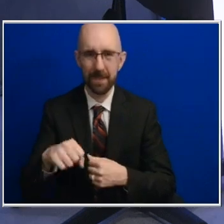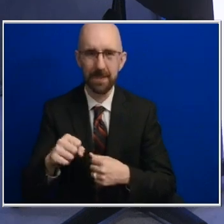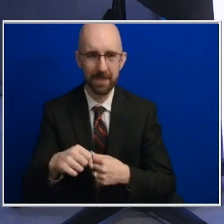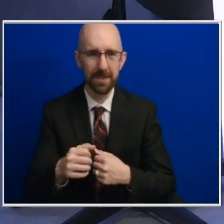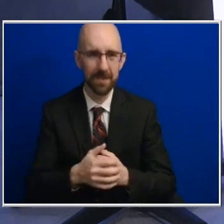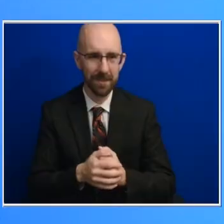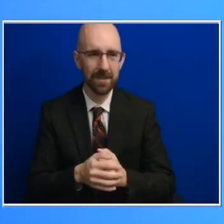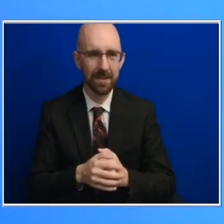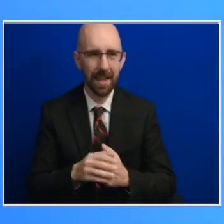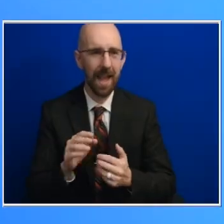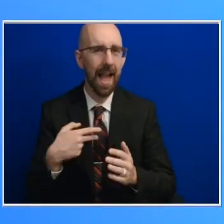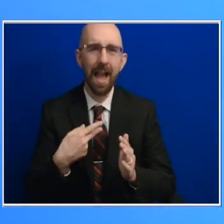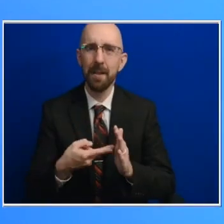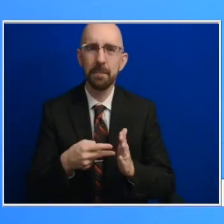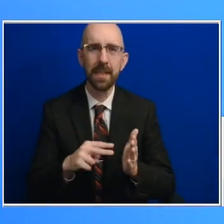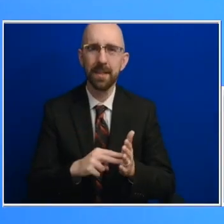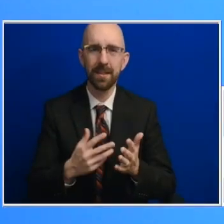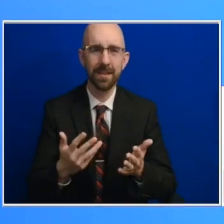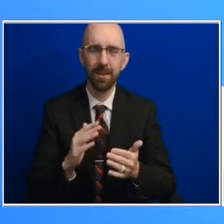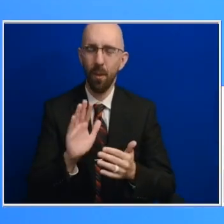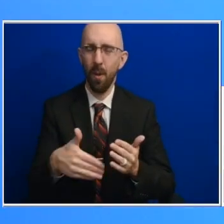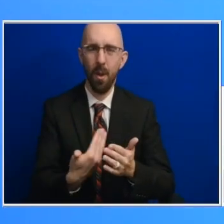I mean, right, it's all about